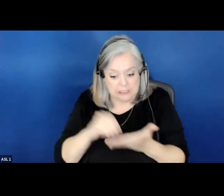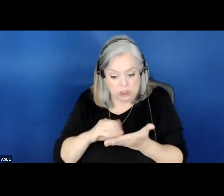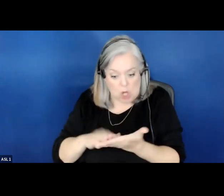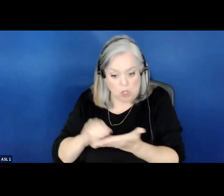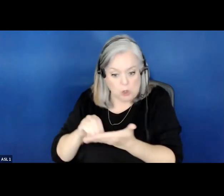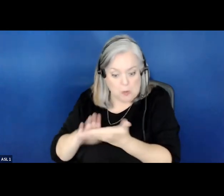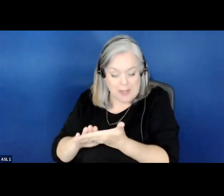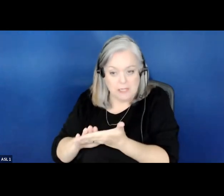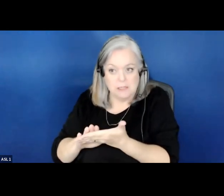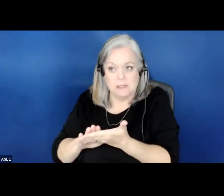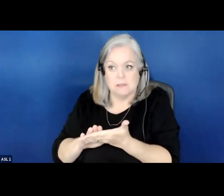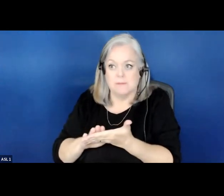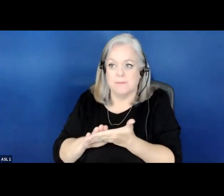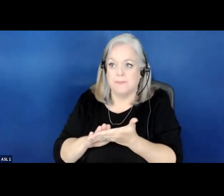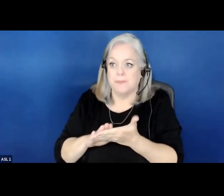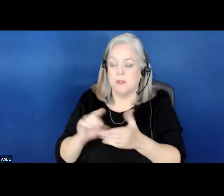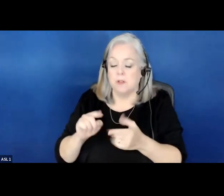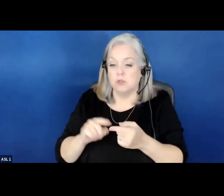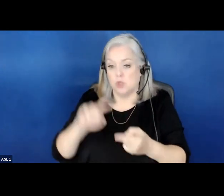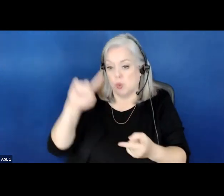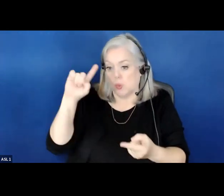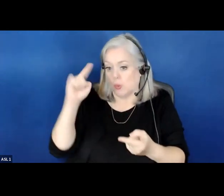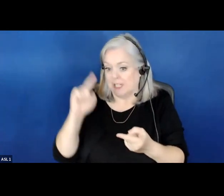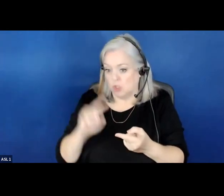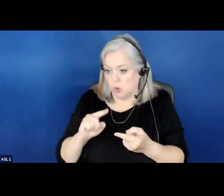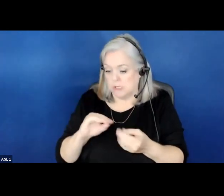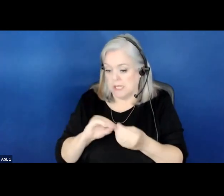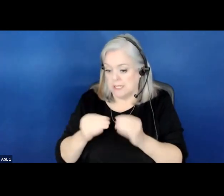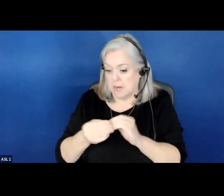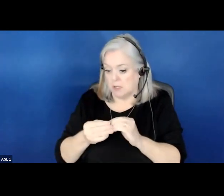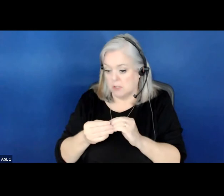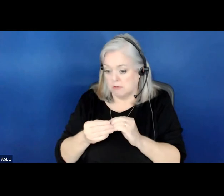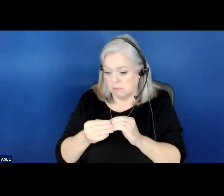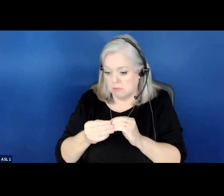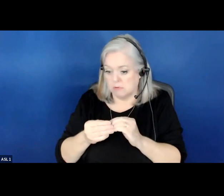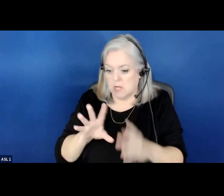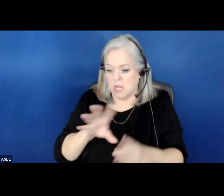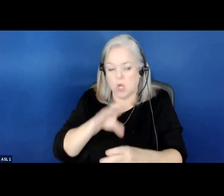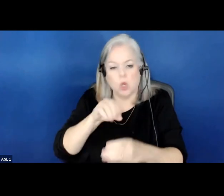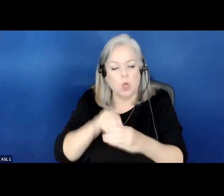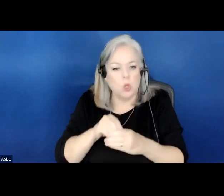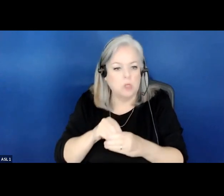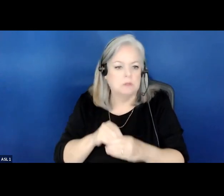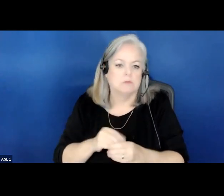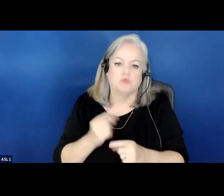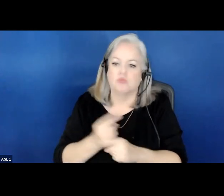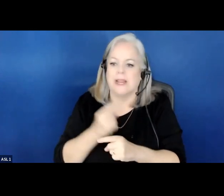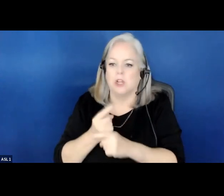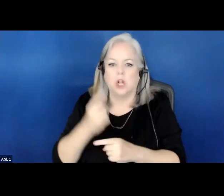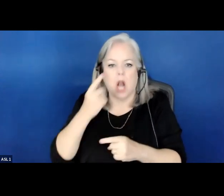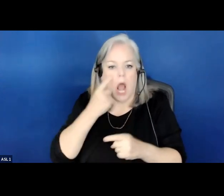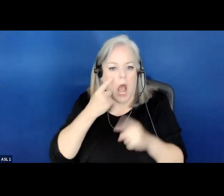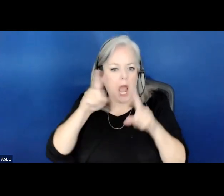to reduce these numbers include routine eye exams,